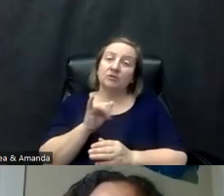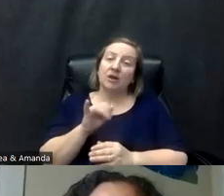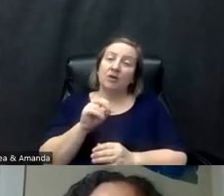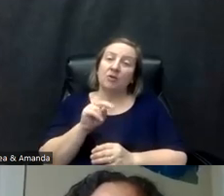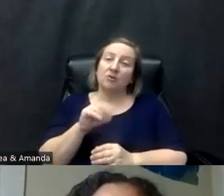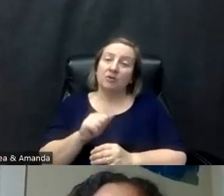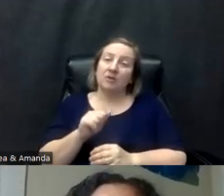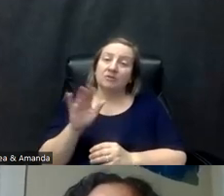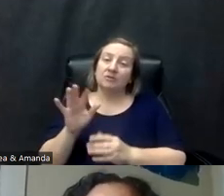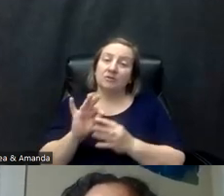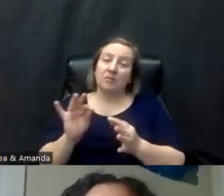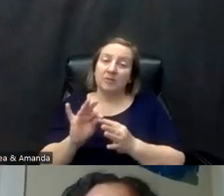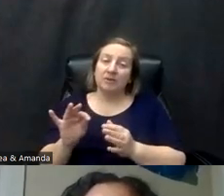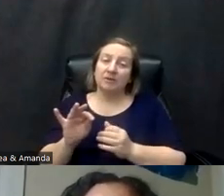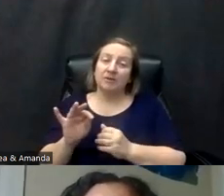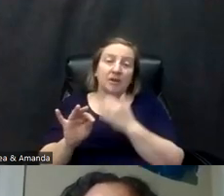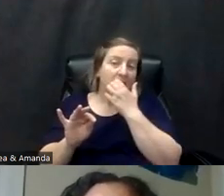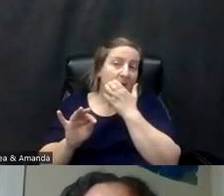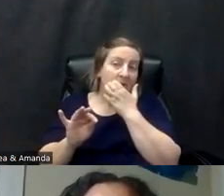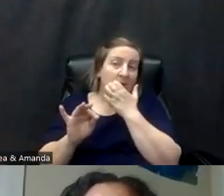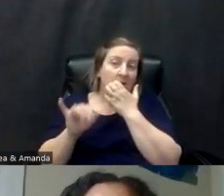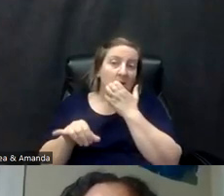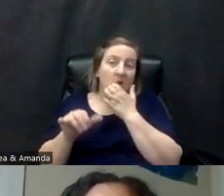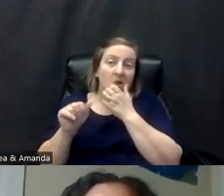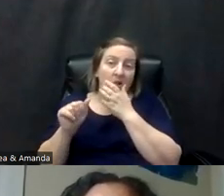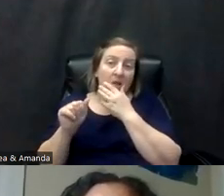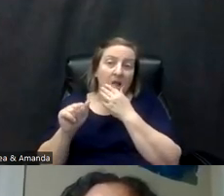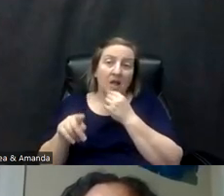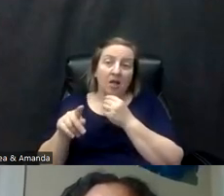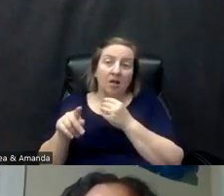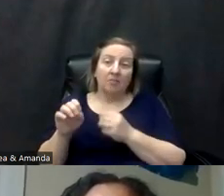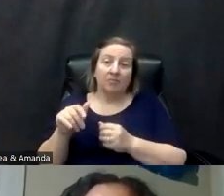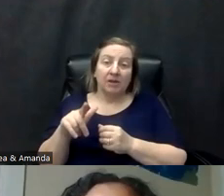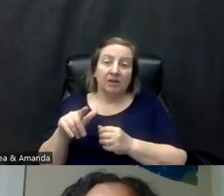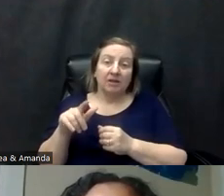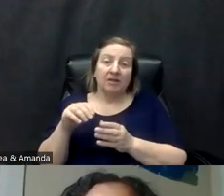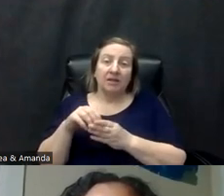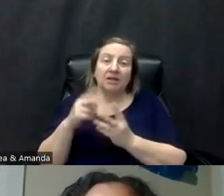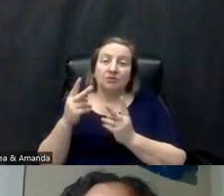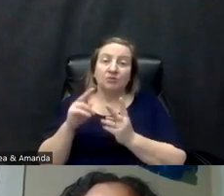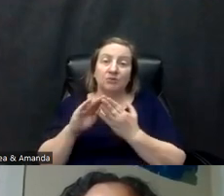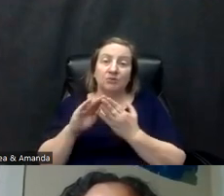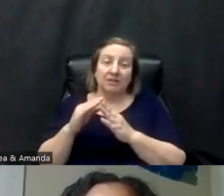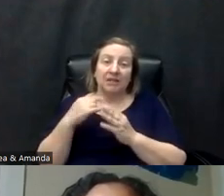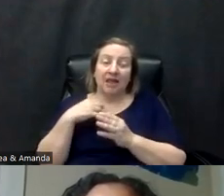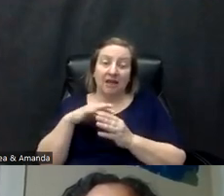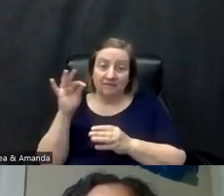that the appeals in the cities that the two cities that I found that have